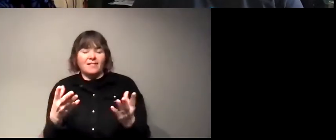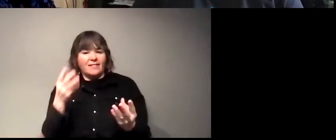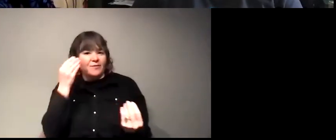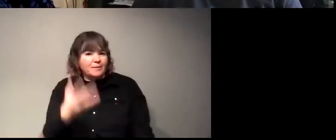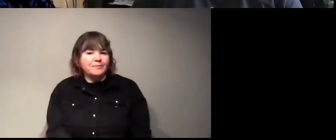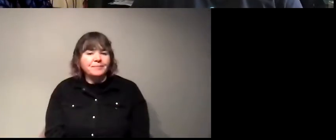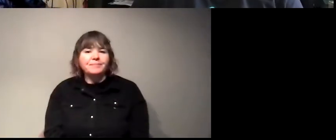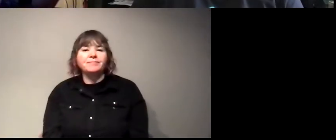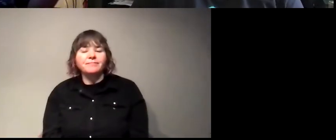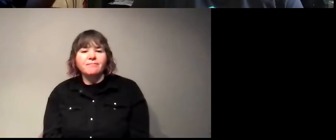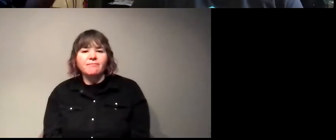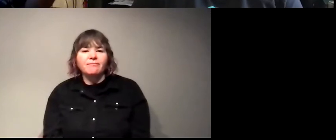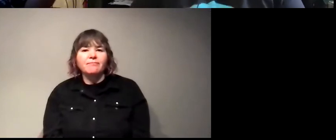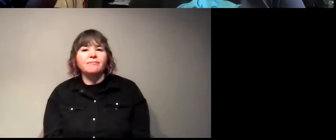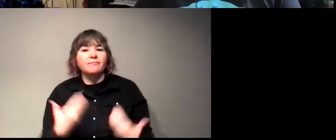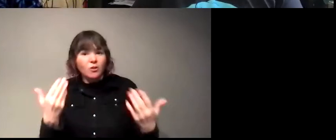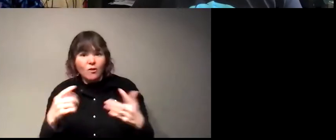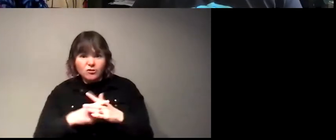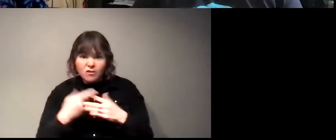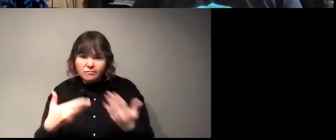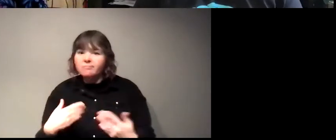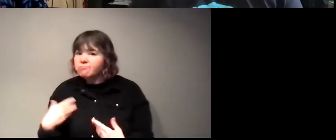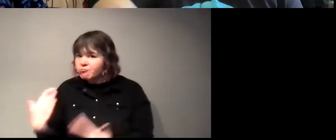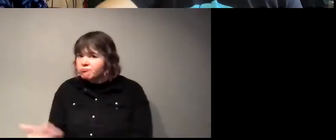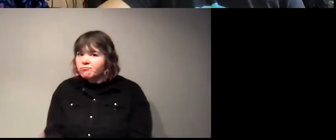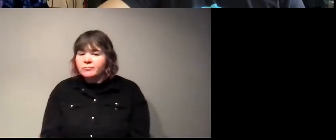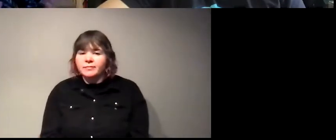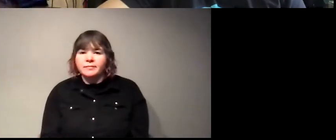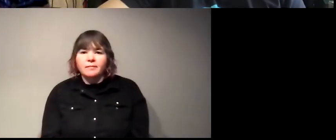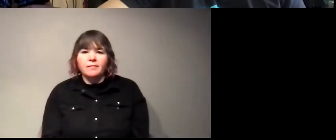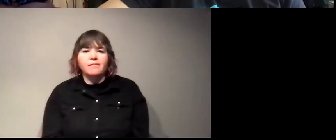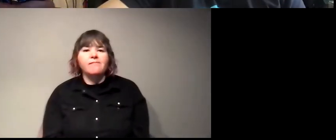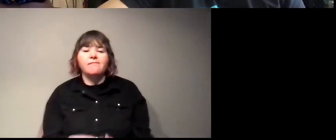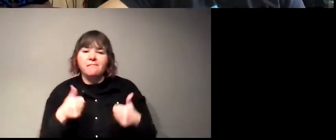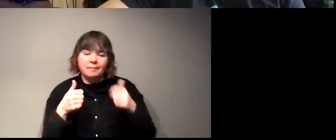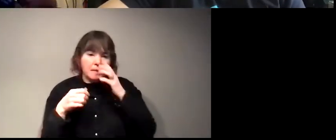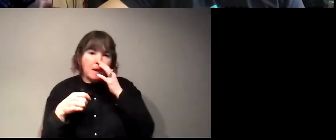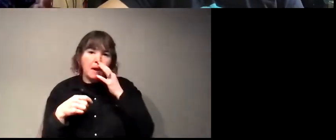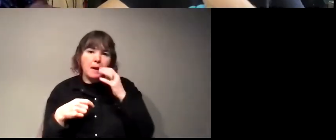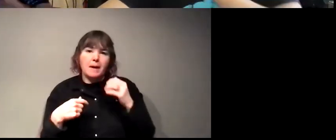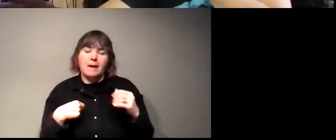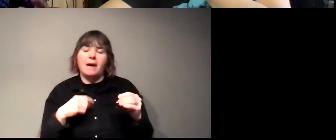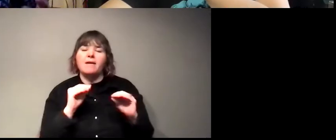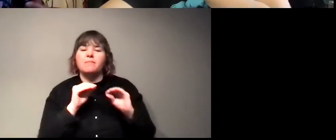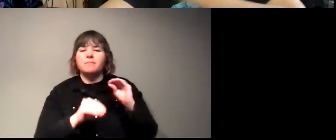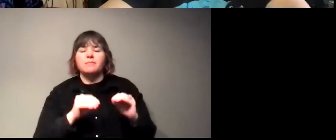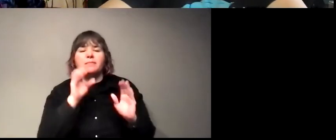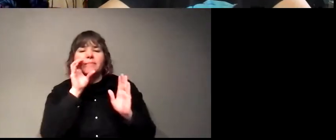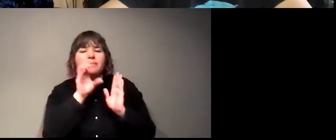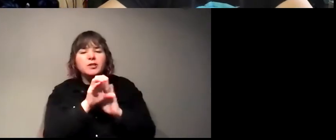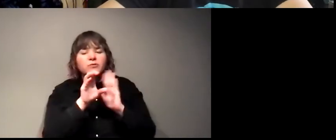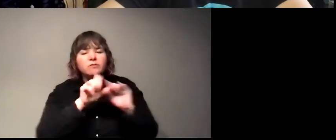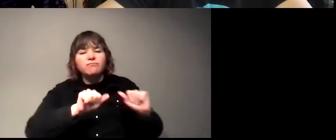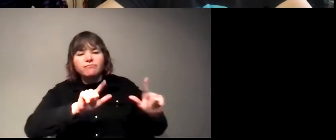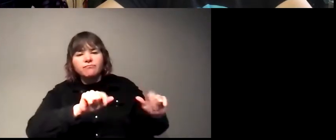All right, so should I just launch on in? Do it, yeah. Excellent. All right, so I put together some pictures and a little slideshow for you guys. So